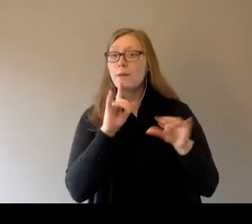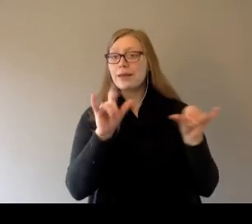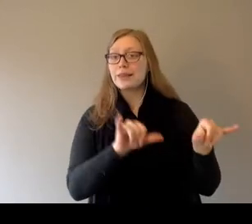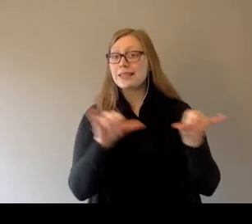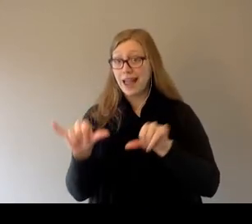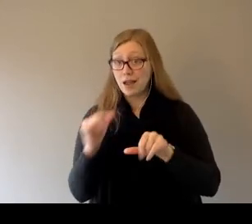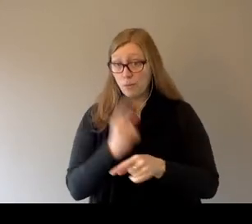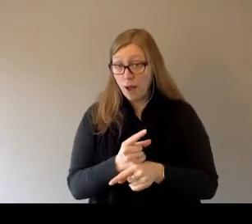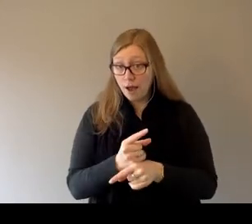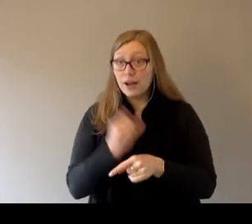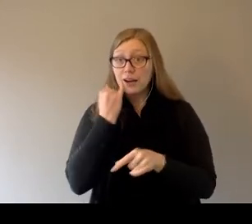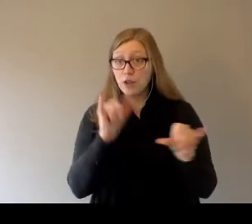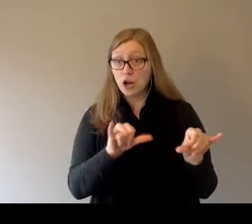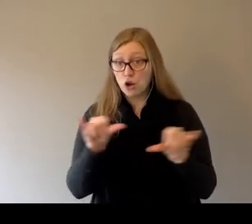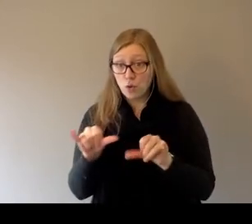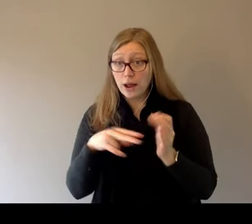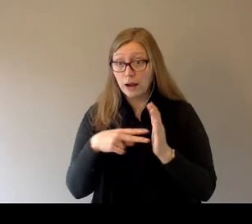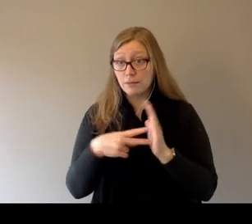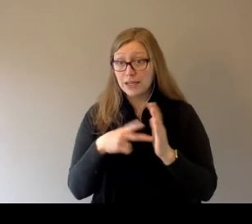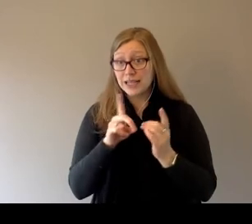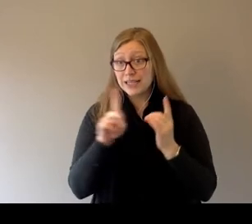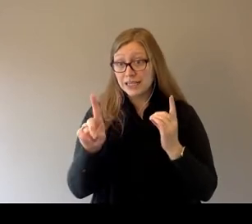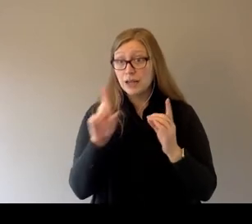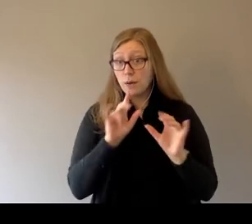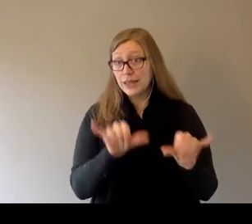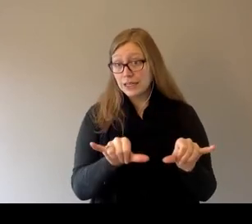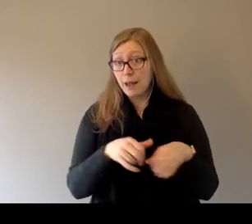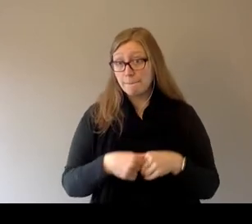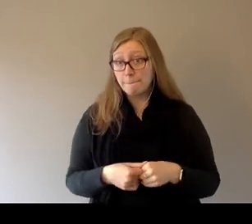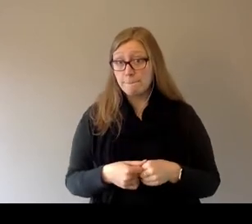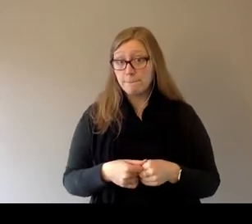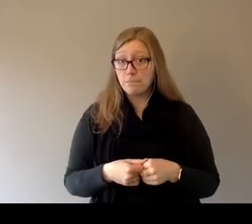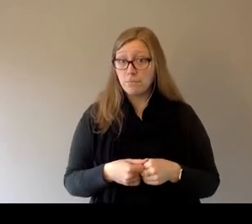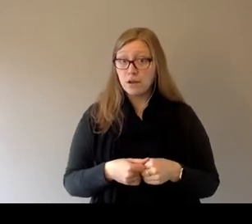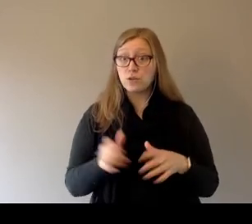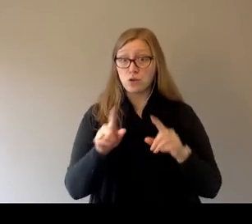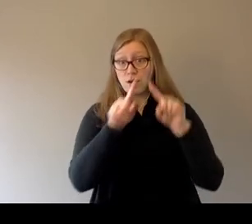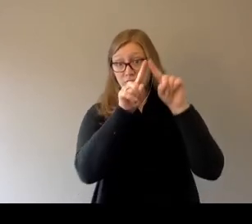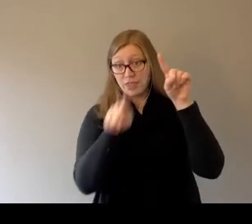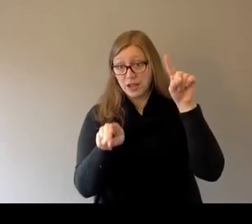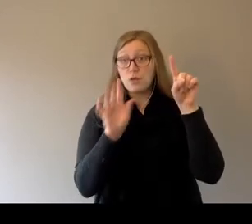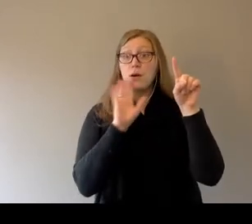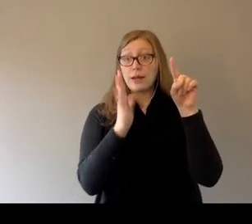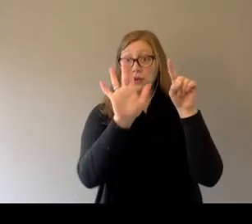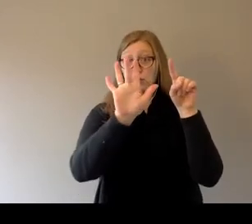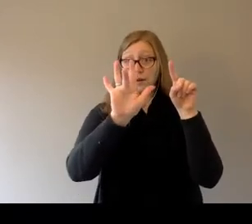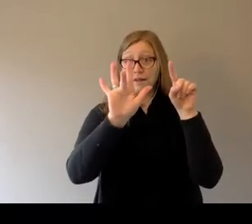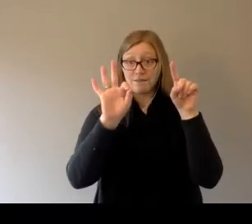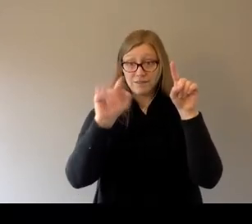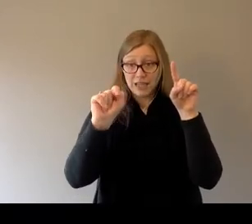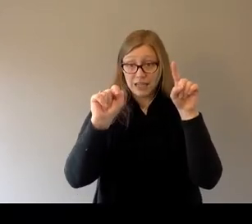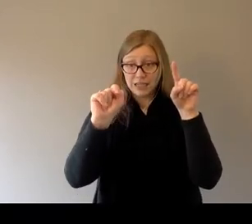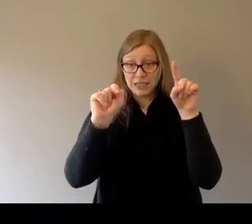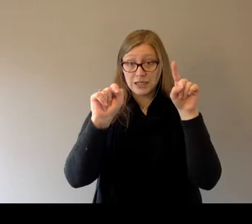right? EC is equal to AC, so this distance is 25 feet, right?